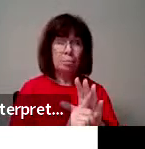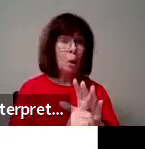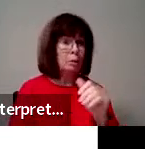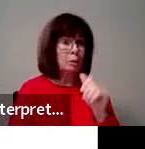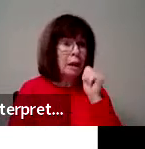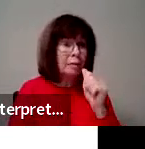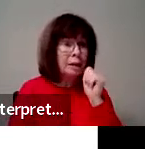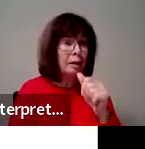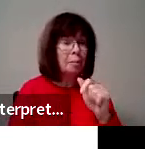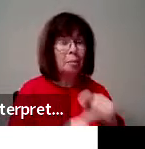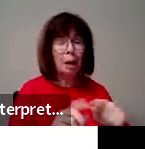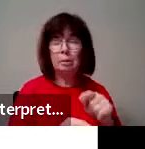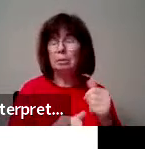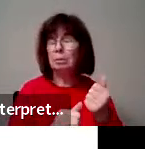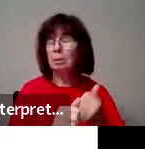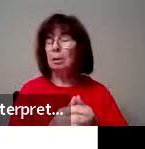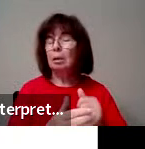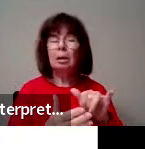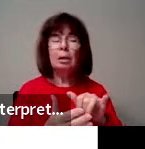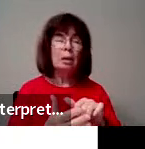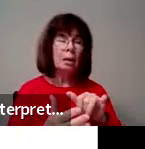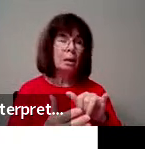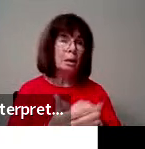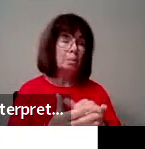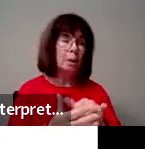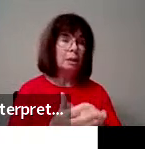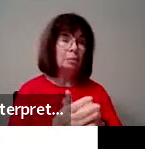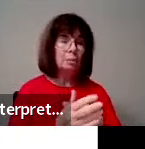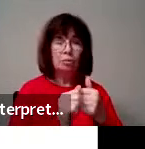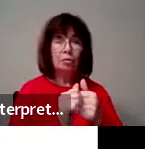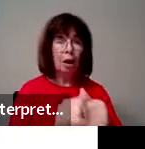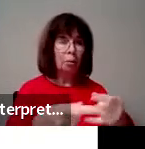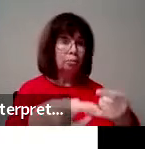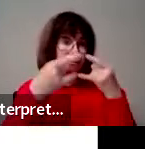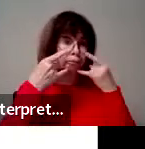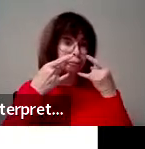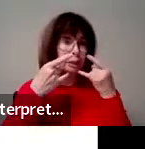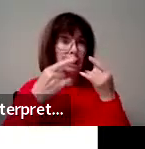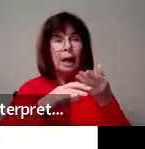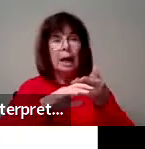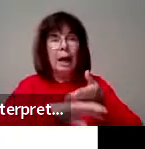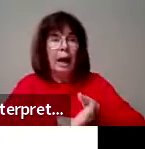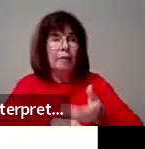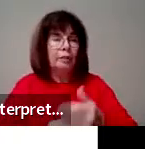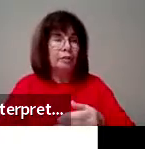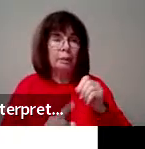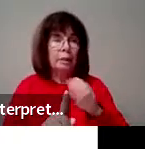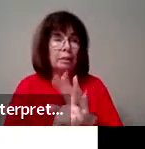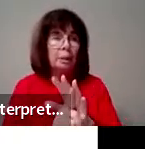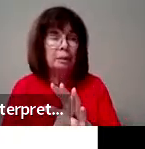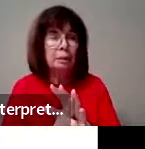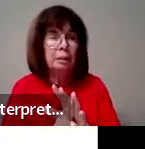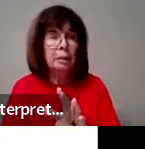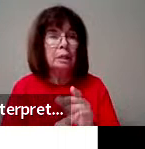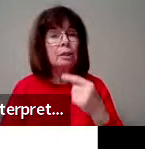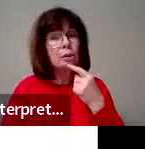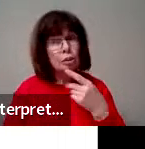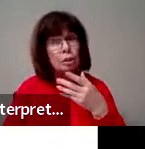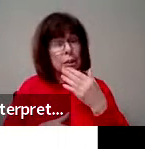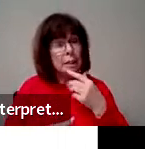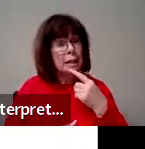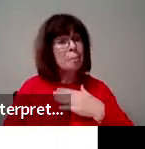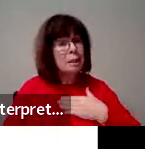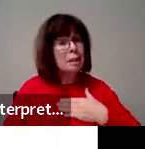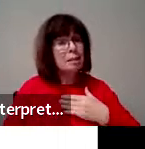properly to have them mask after exposure. She said they've talked to their representative from the health department asking for masks to be reinstated in